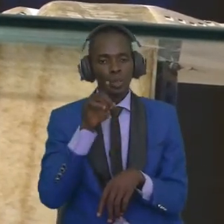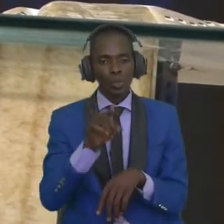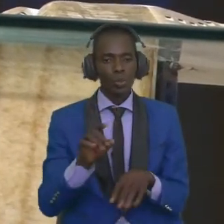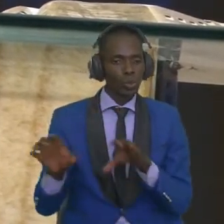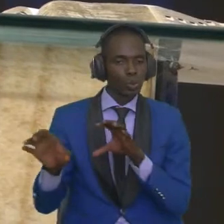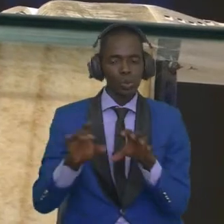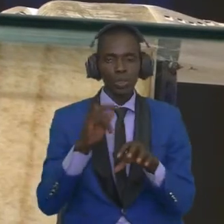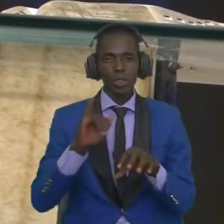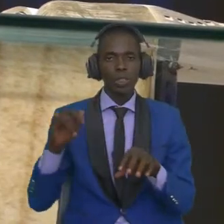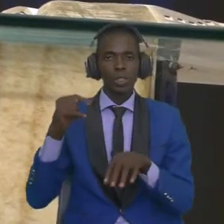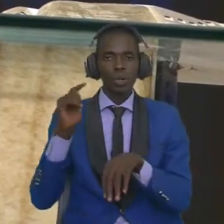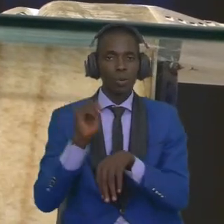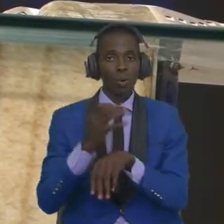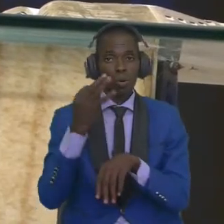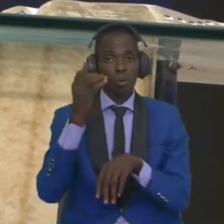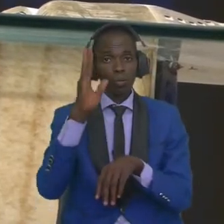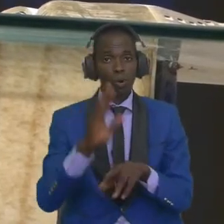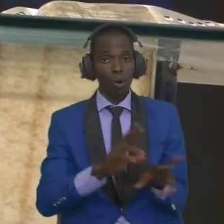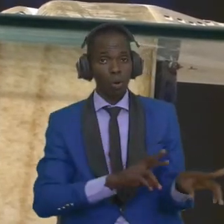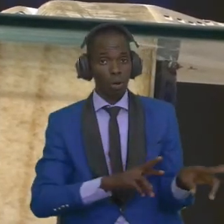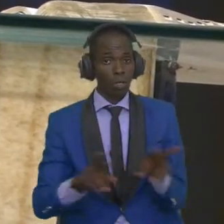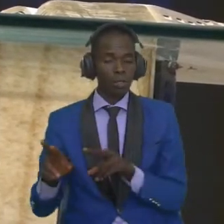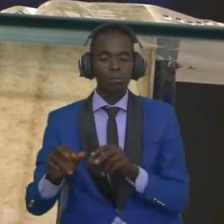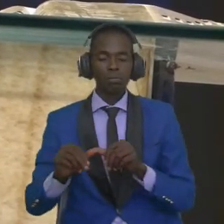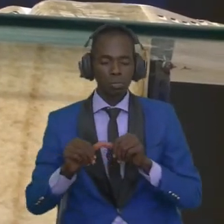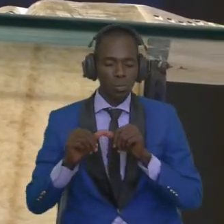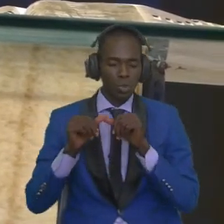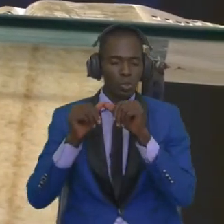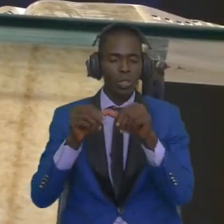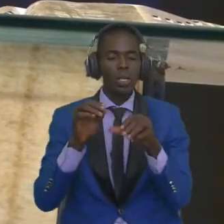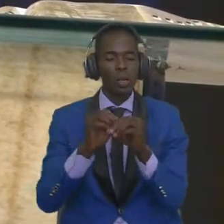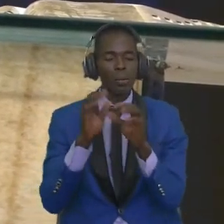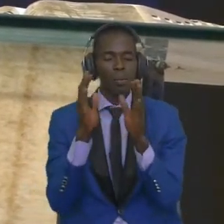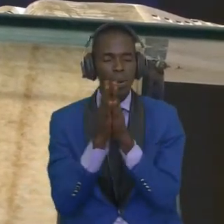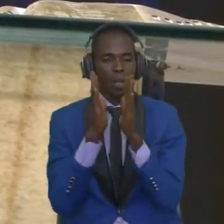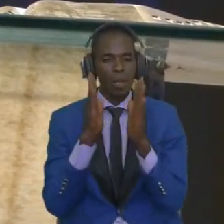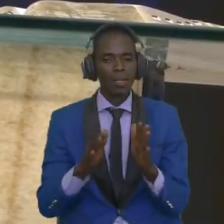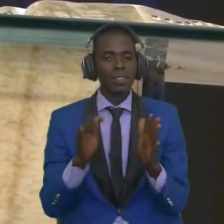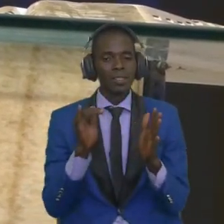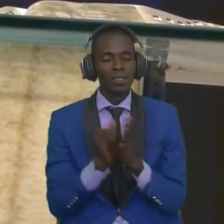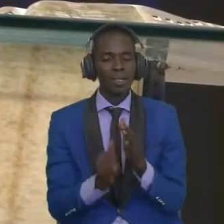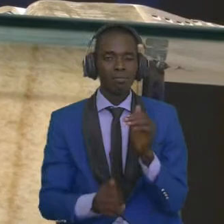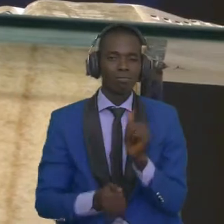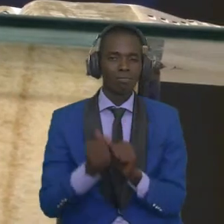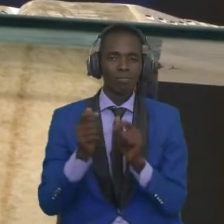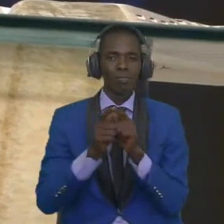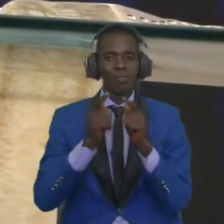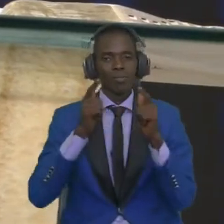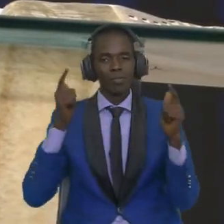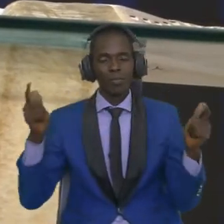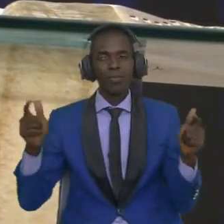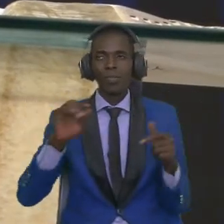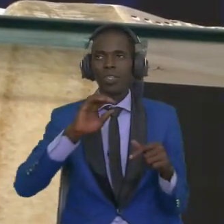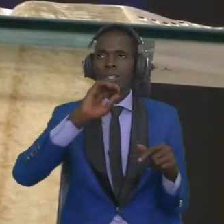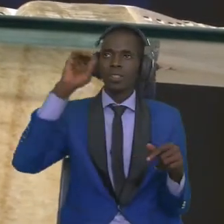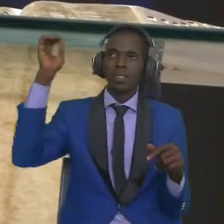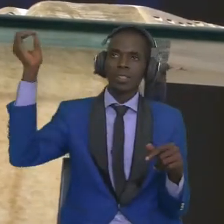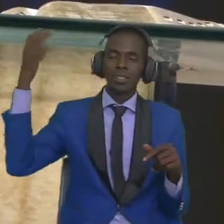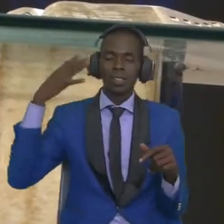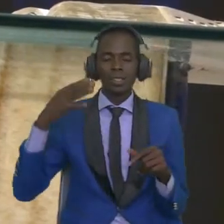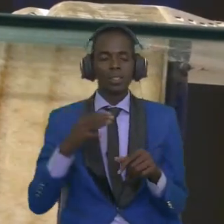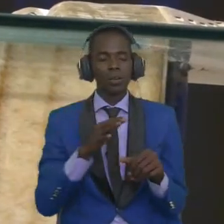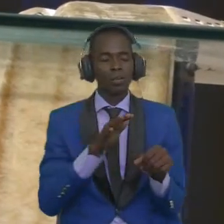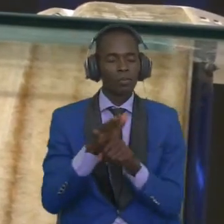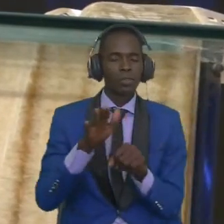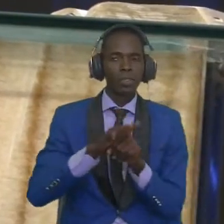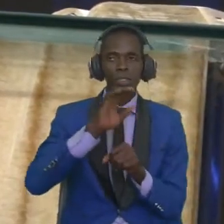God already. Continue in prayer that greater grace, abundant grace, sufficient grace may come